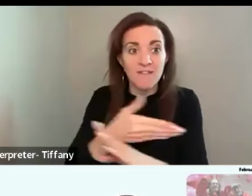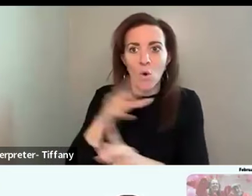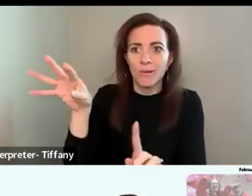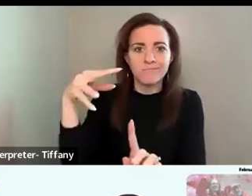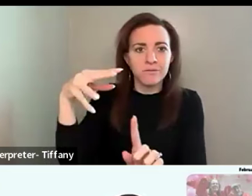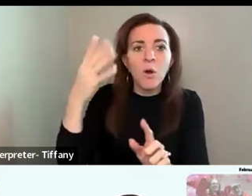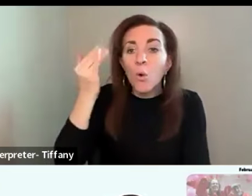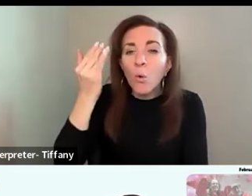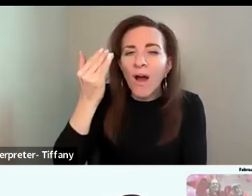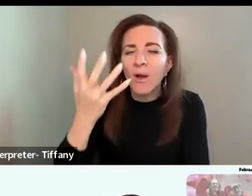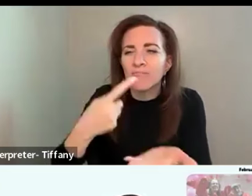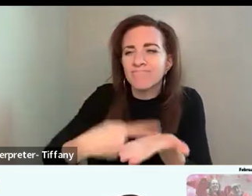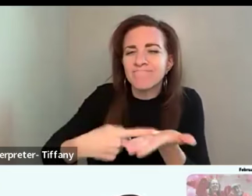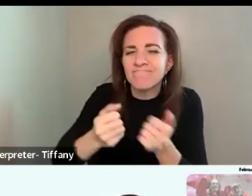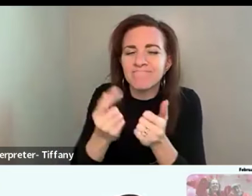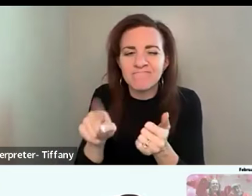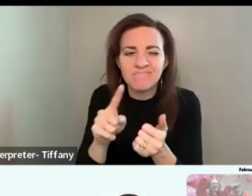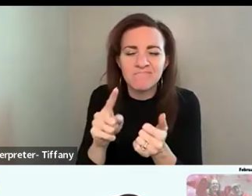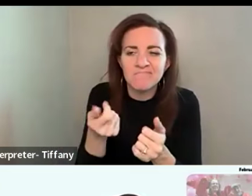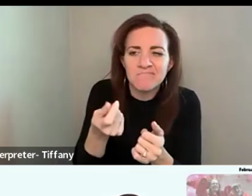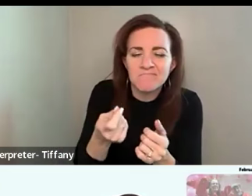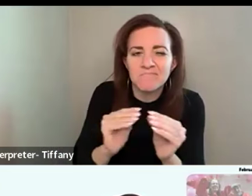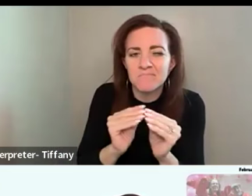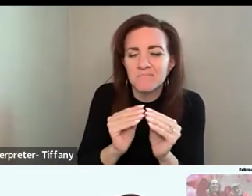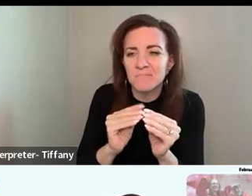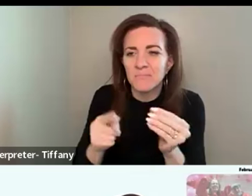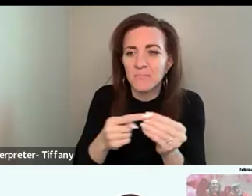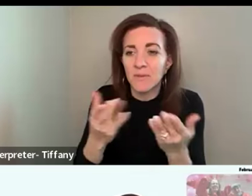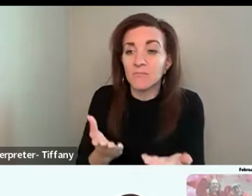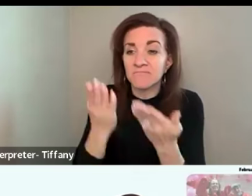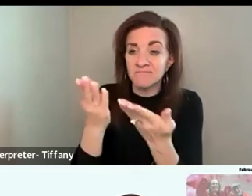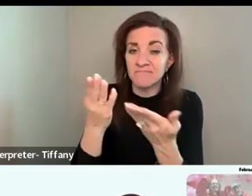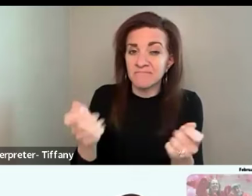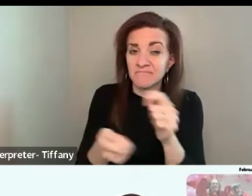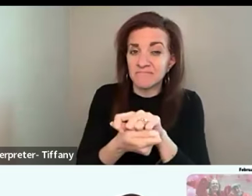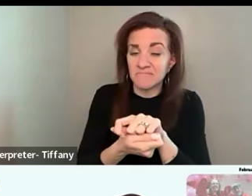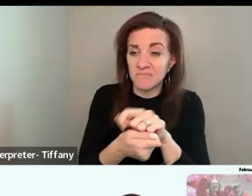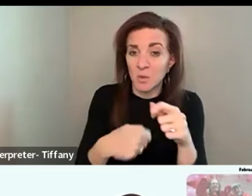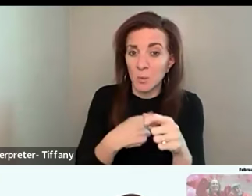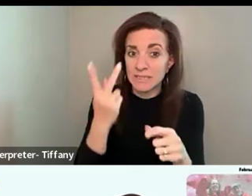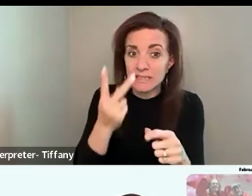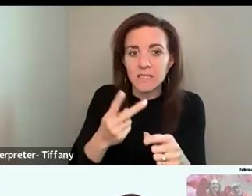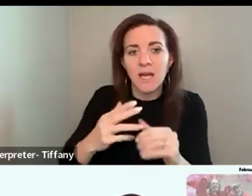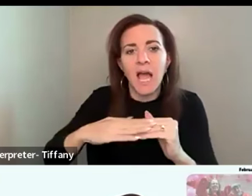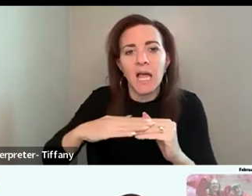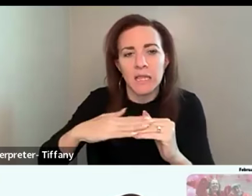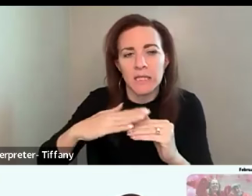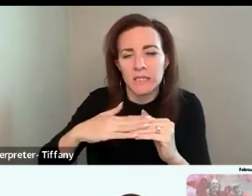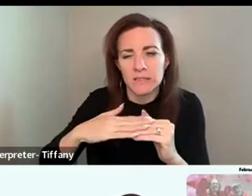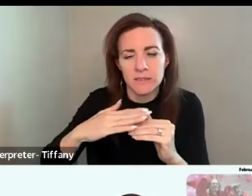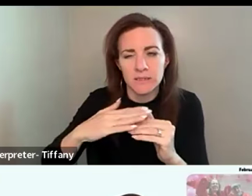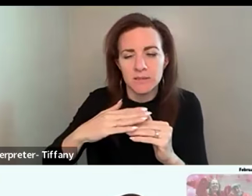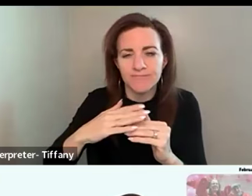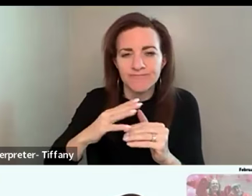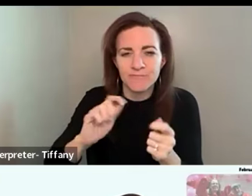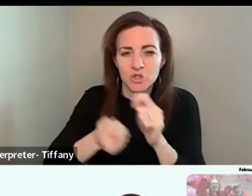so I can kind of talk with folks a little bit about what the proposed changes that we are looking at least the ones that